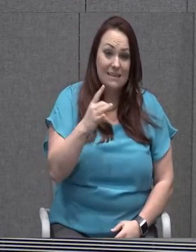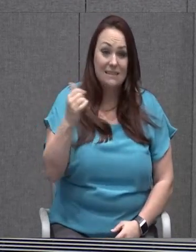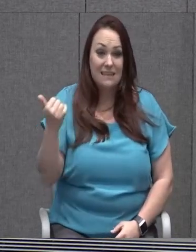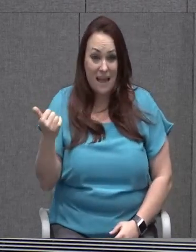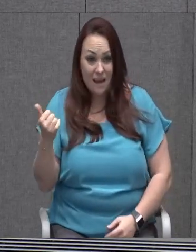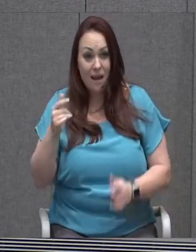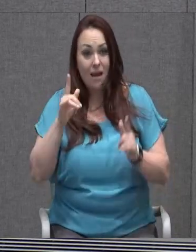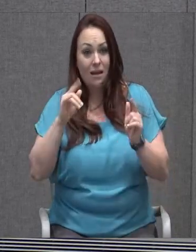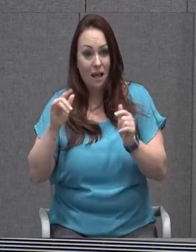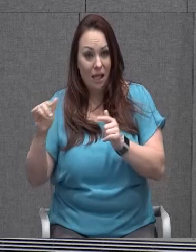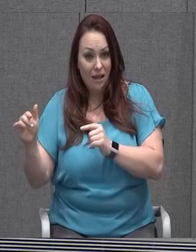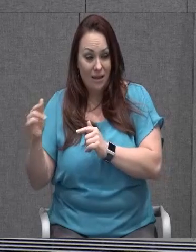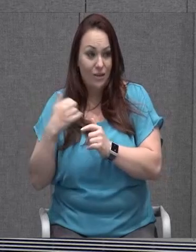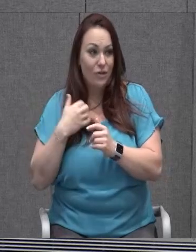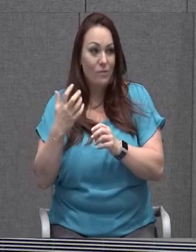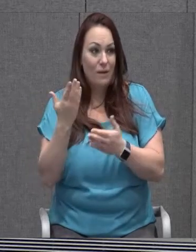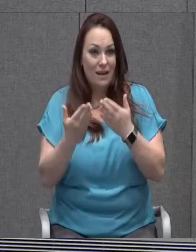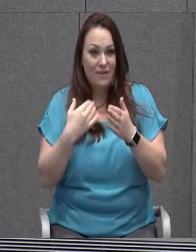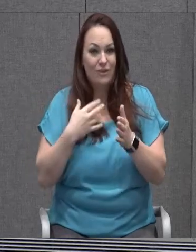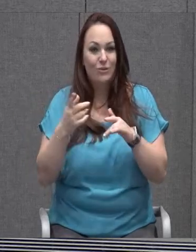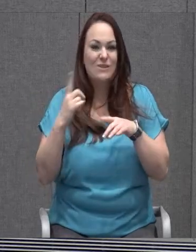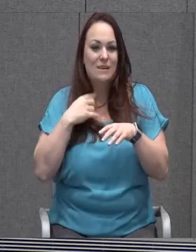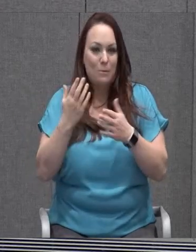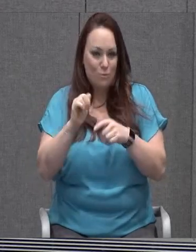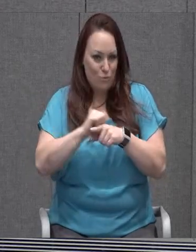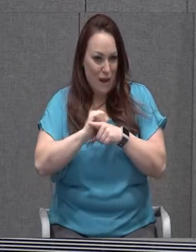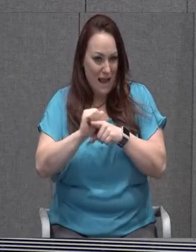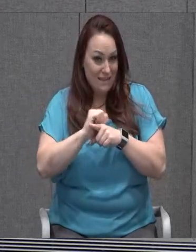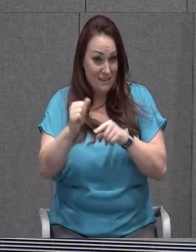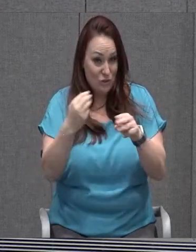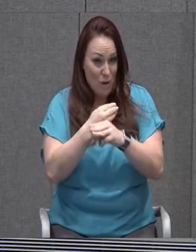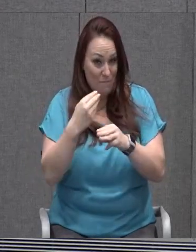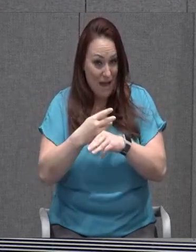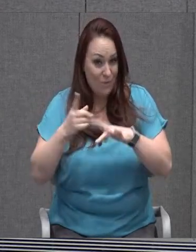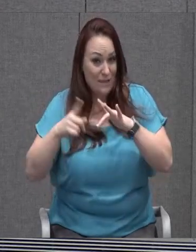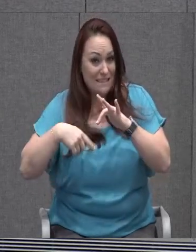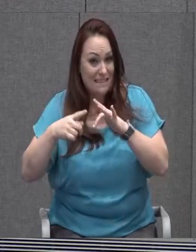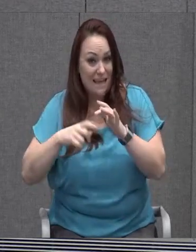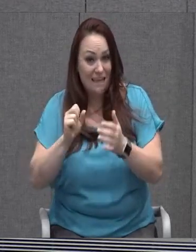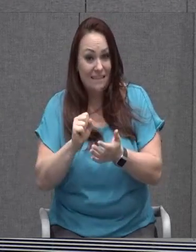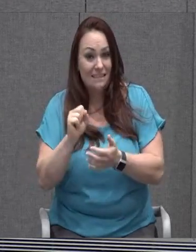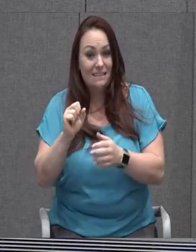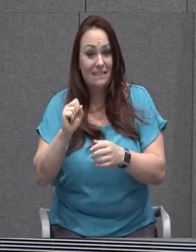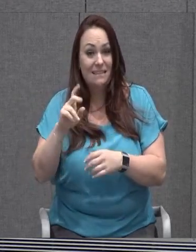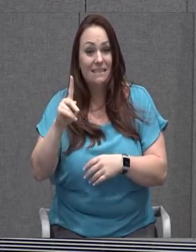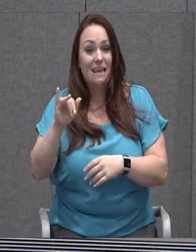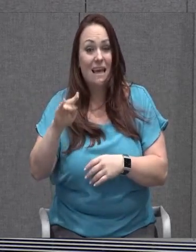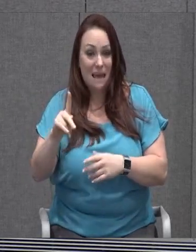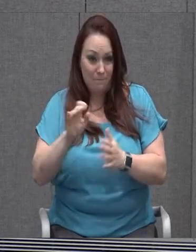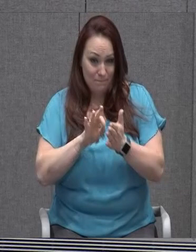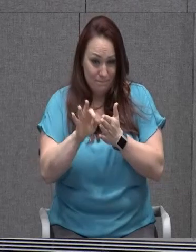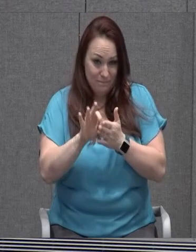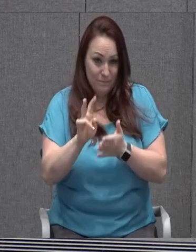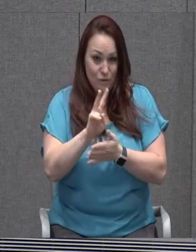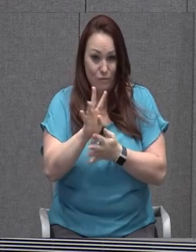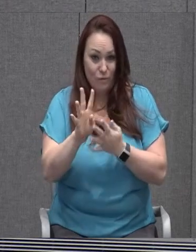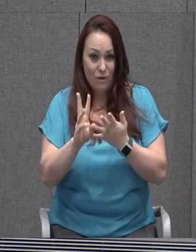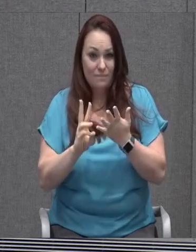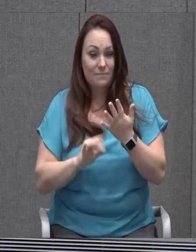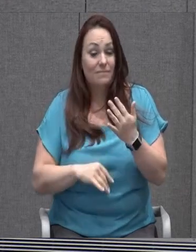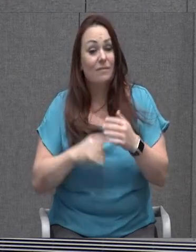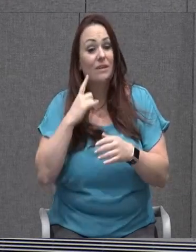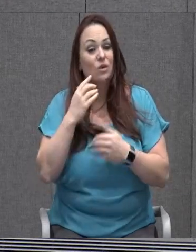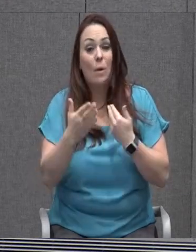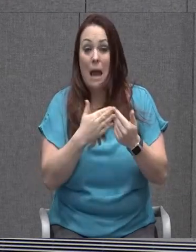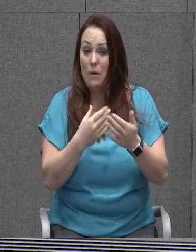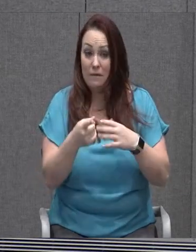8. You might have to do a little bit of skip counting in this activity. Okay, so however many cups you have down, you're gonna try and jump over